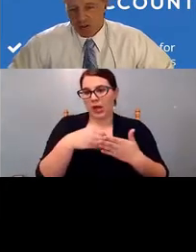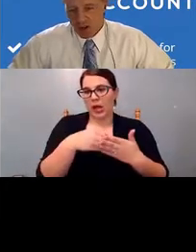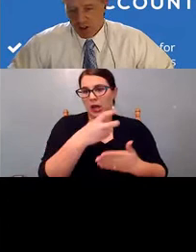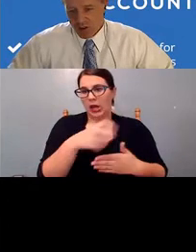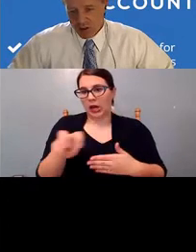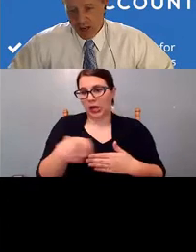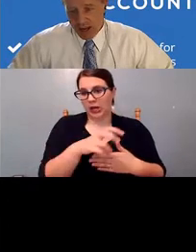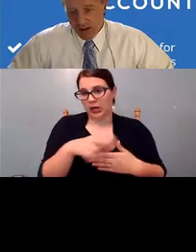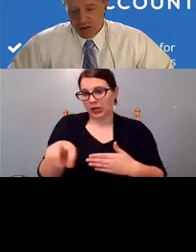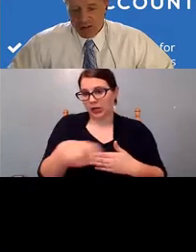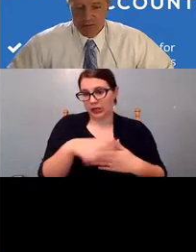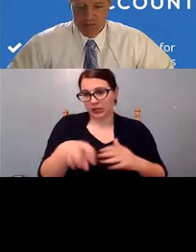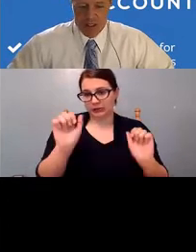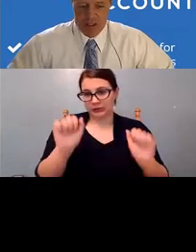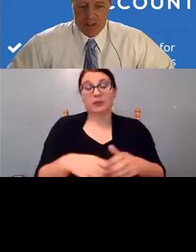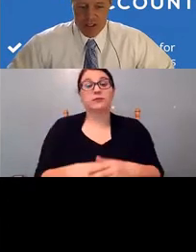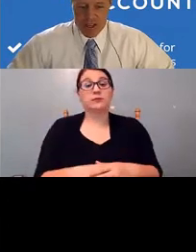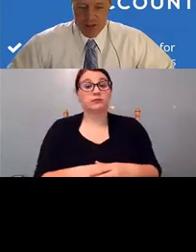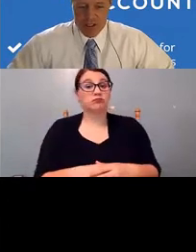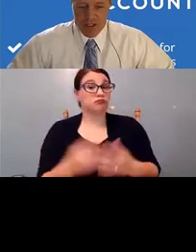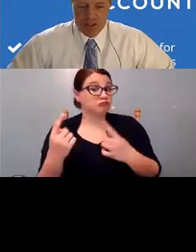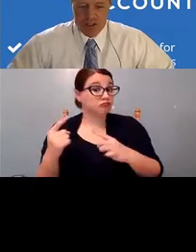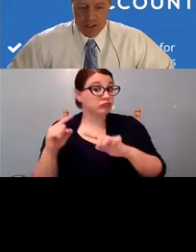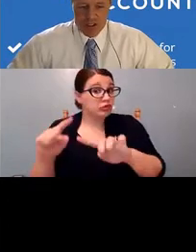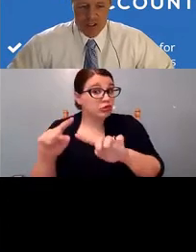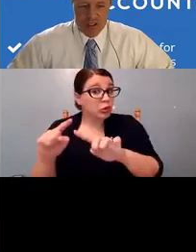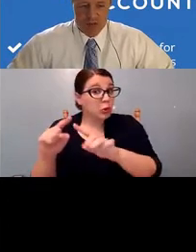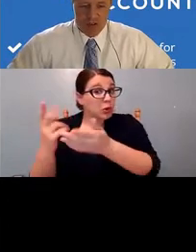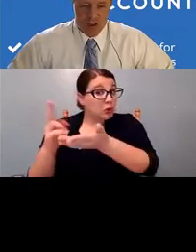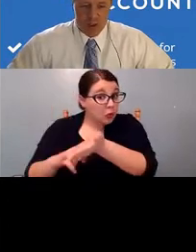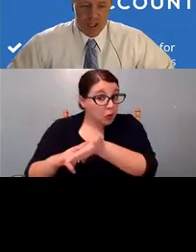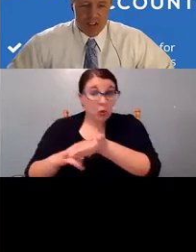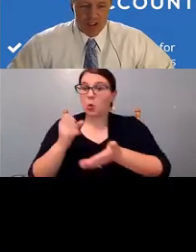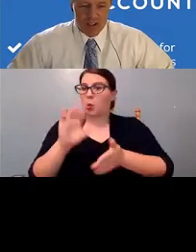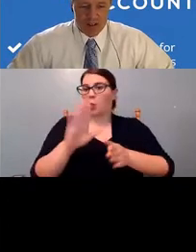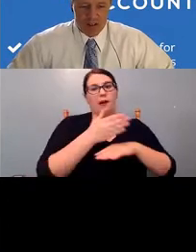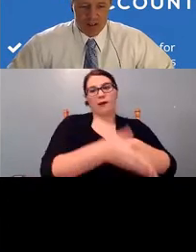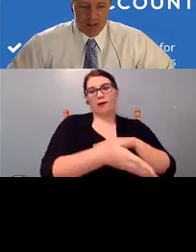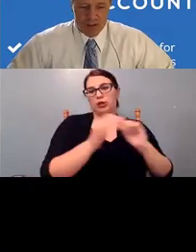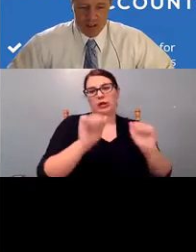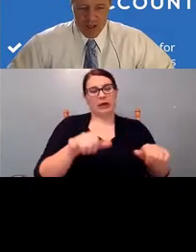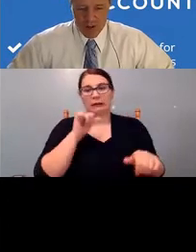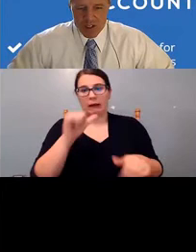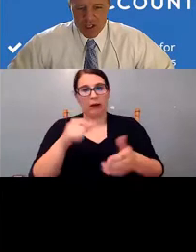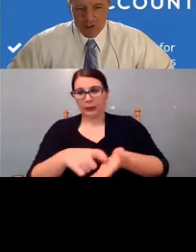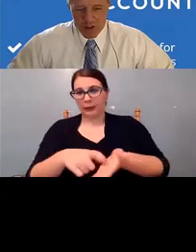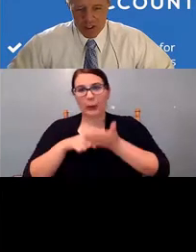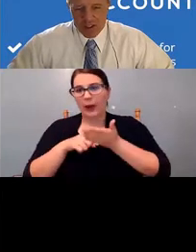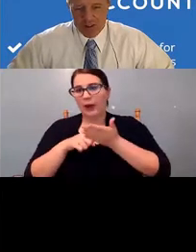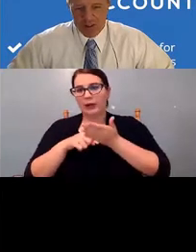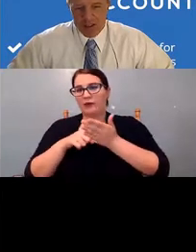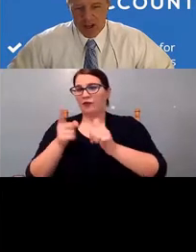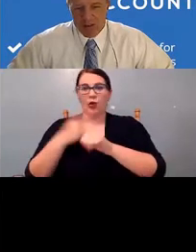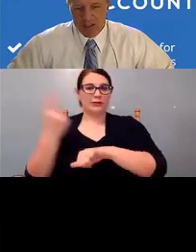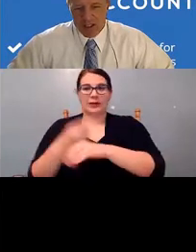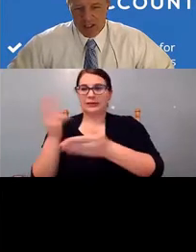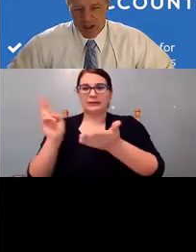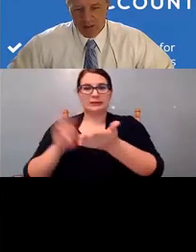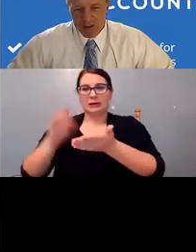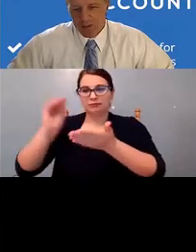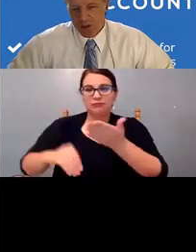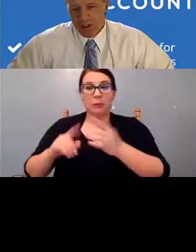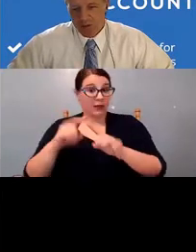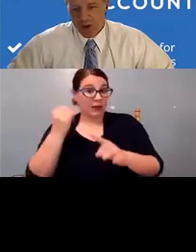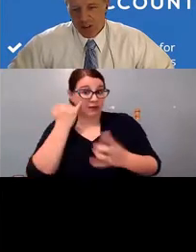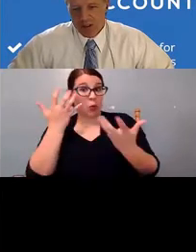you can also do it after, it doesn't have to be done during, but if you would like to establish that during, then having that